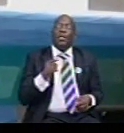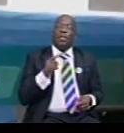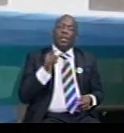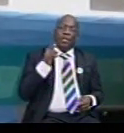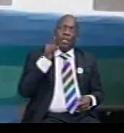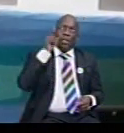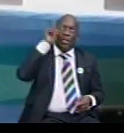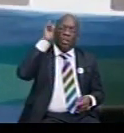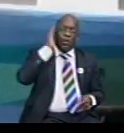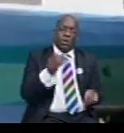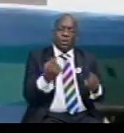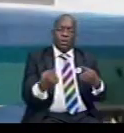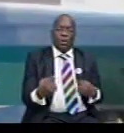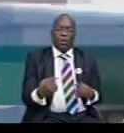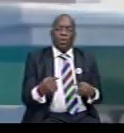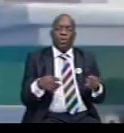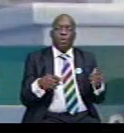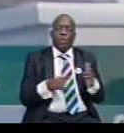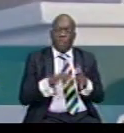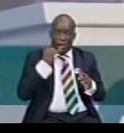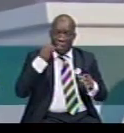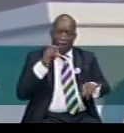come. Those are the liars,